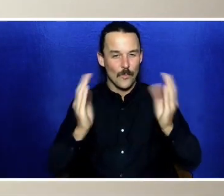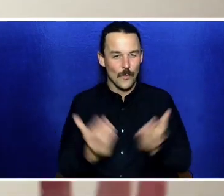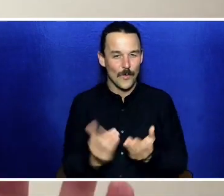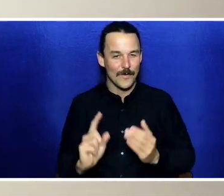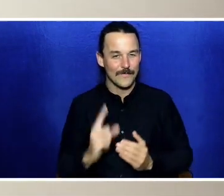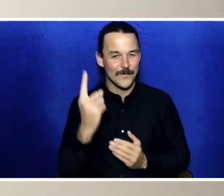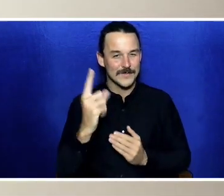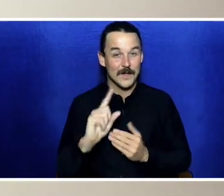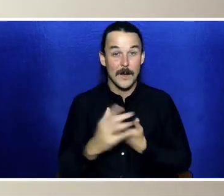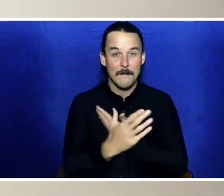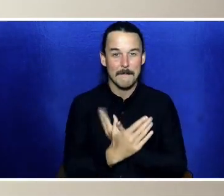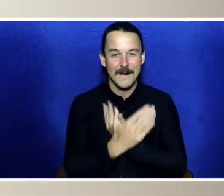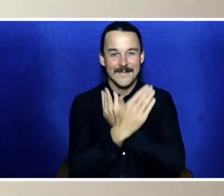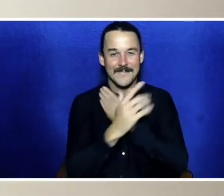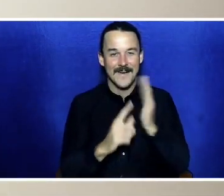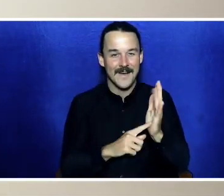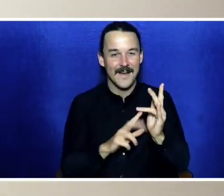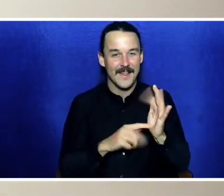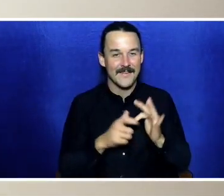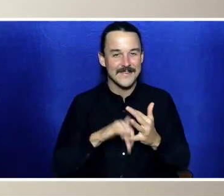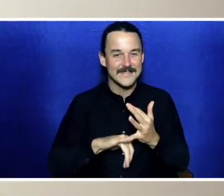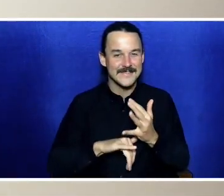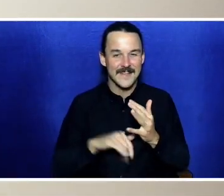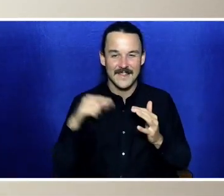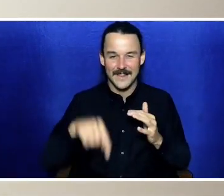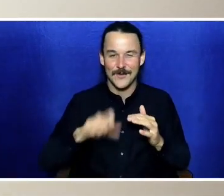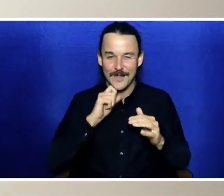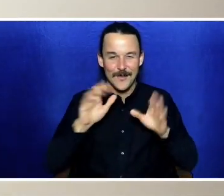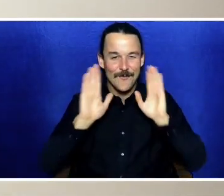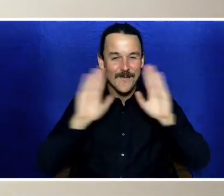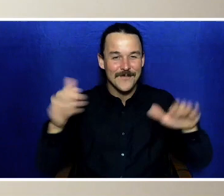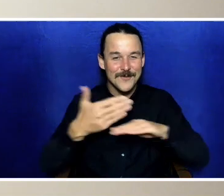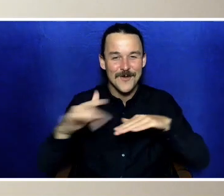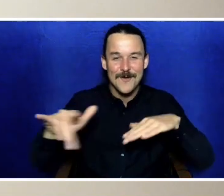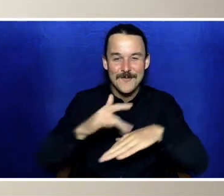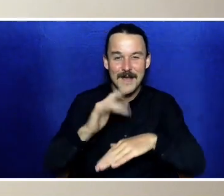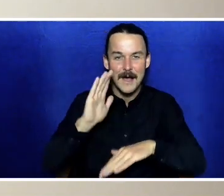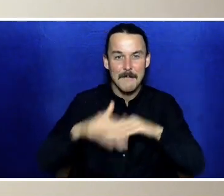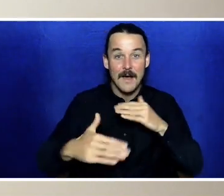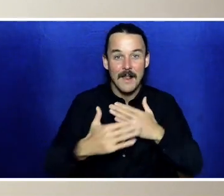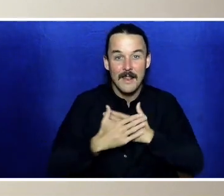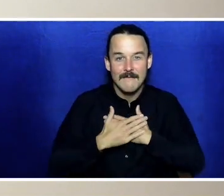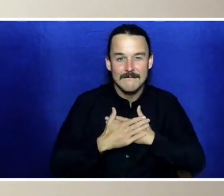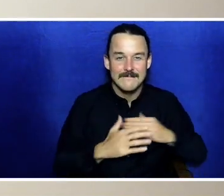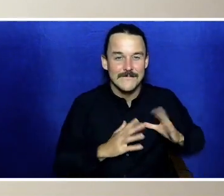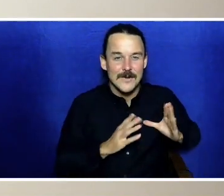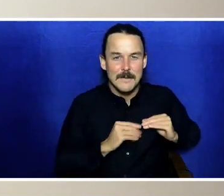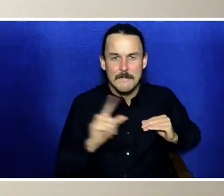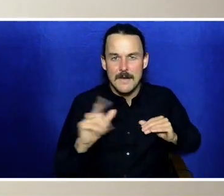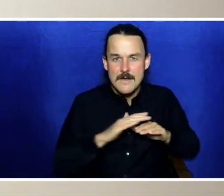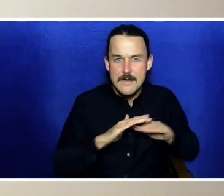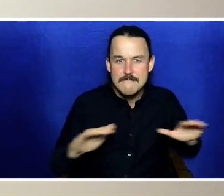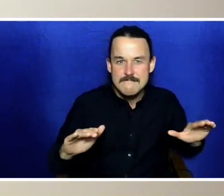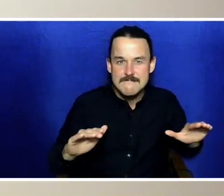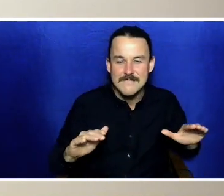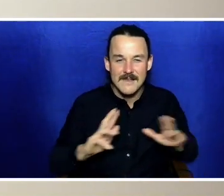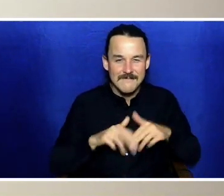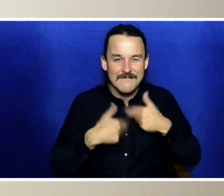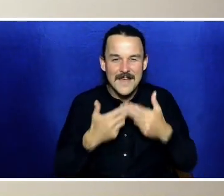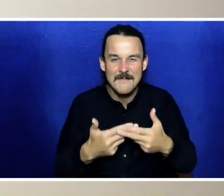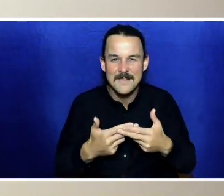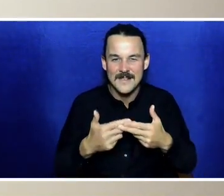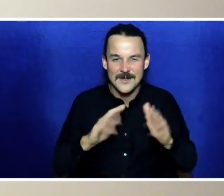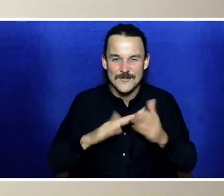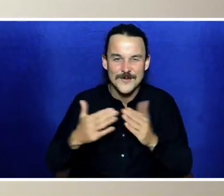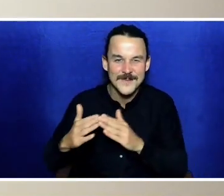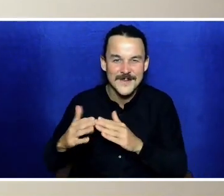of a wonderful new opera. It's about forbidden love, family, society, and we're going to spice it up by